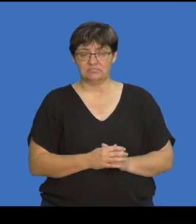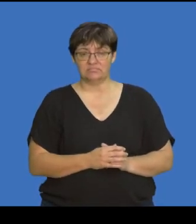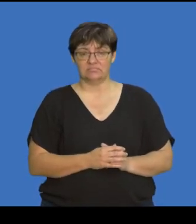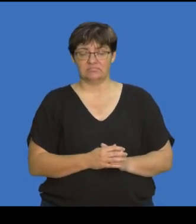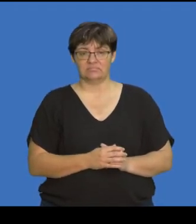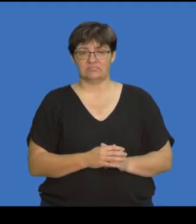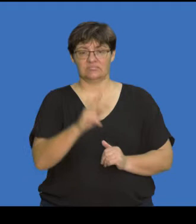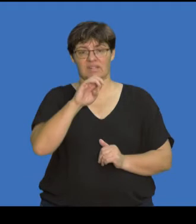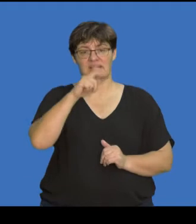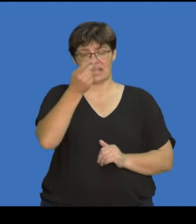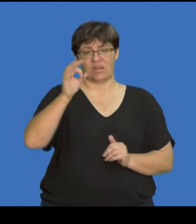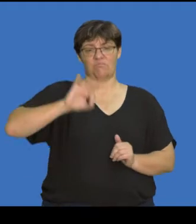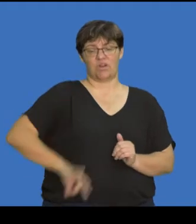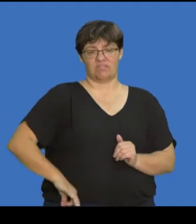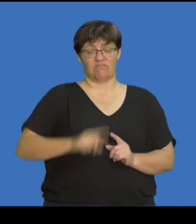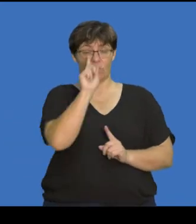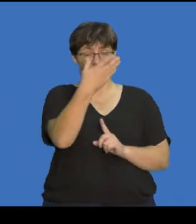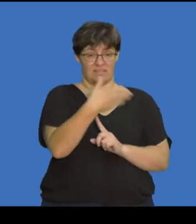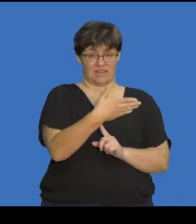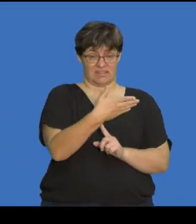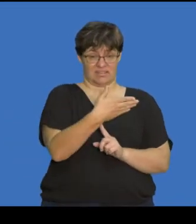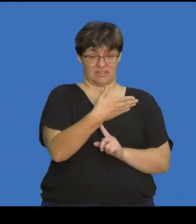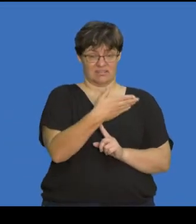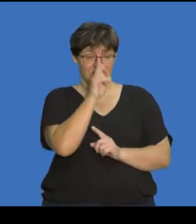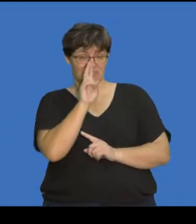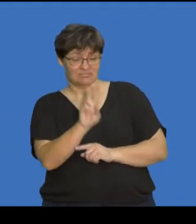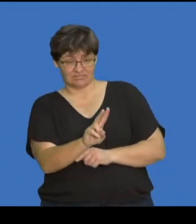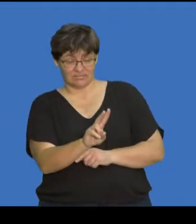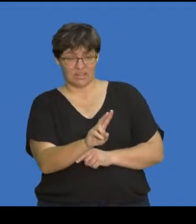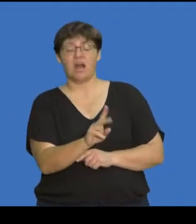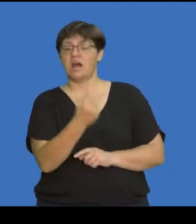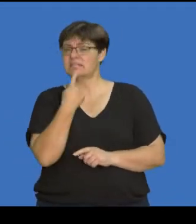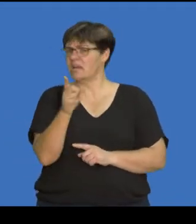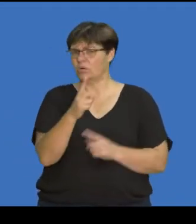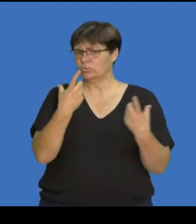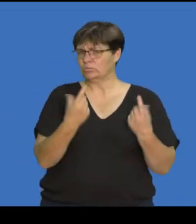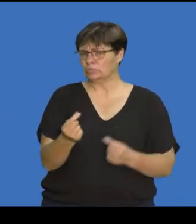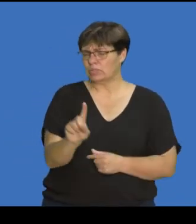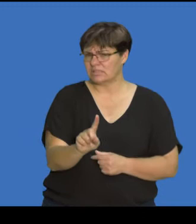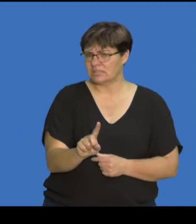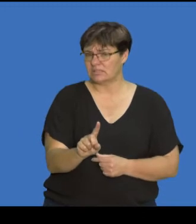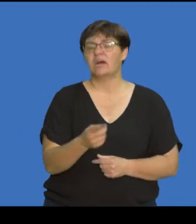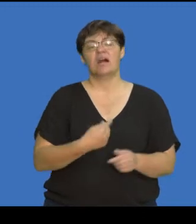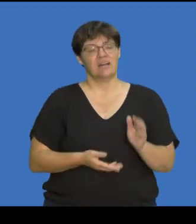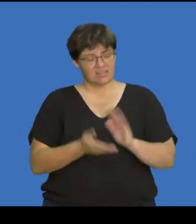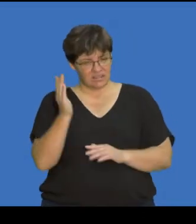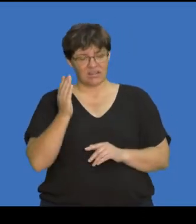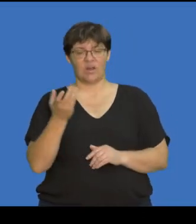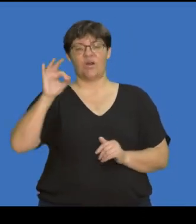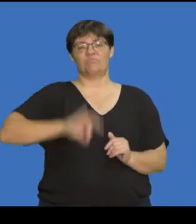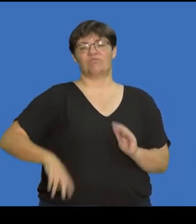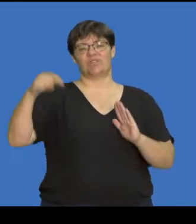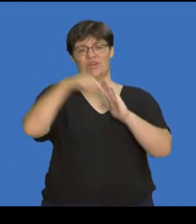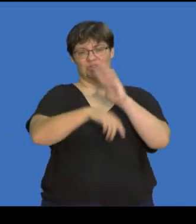net profit per flag. That's what we're looking for. And we said, what are we going to do? We're going to go to our profit and loss